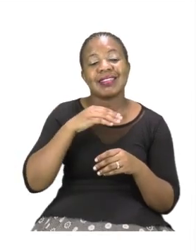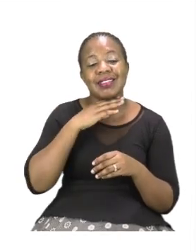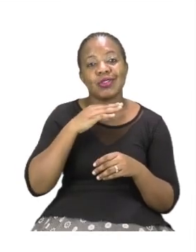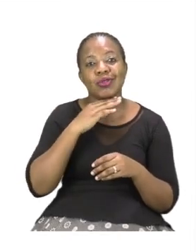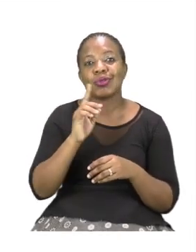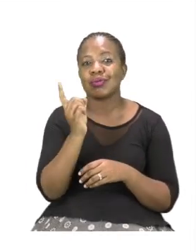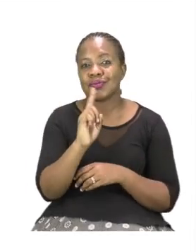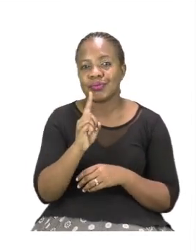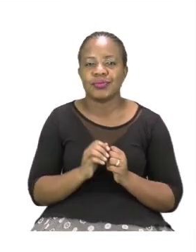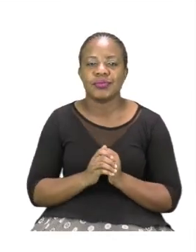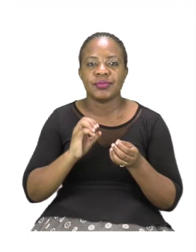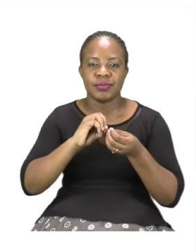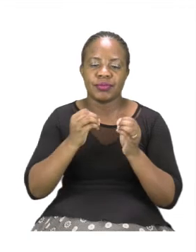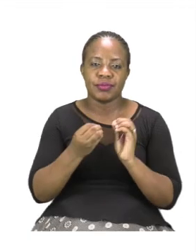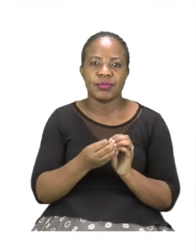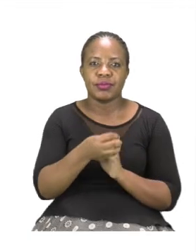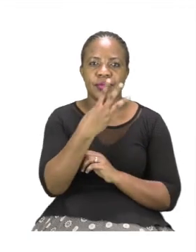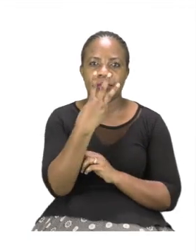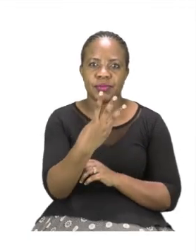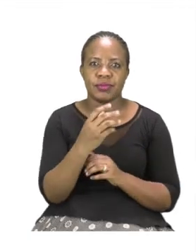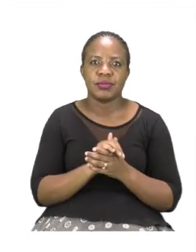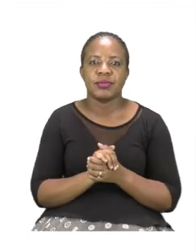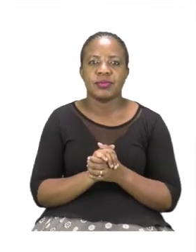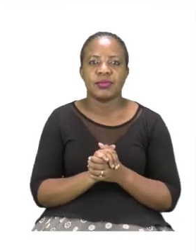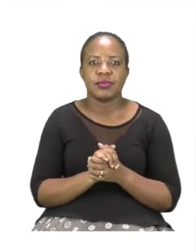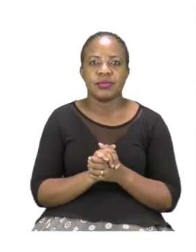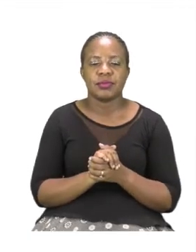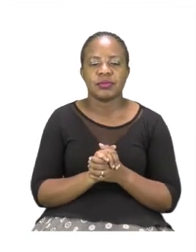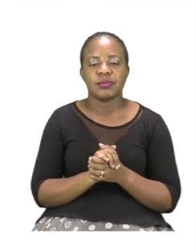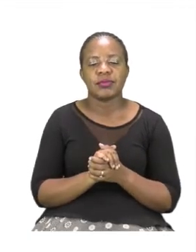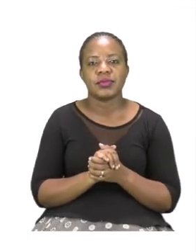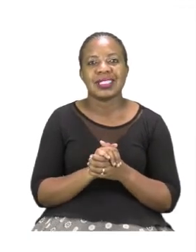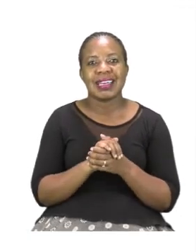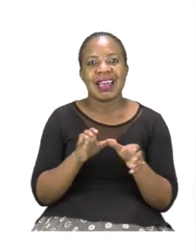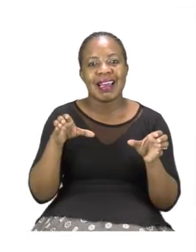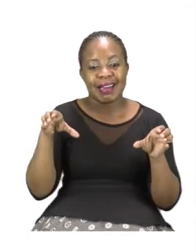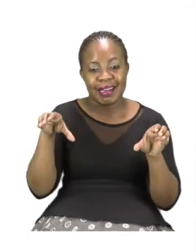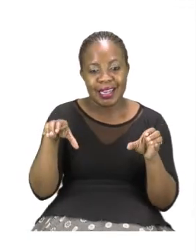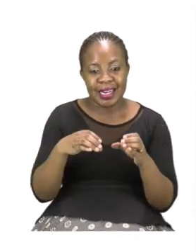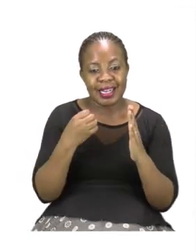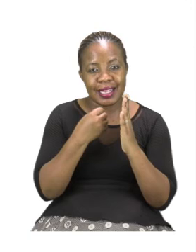The third one says, when does this class pray?